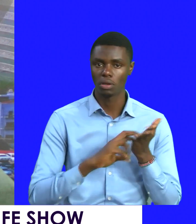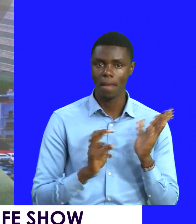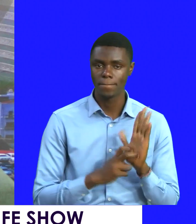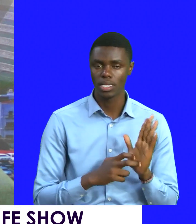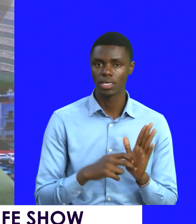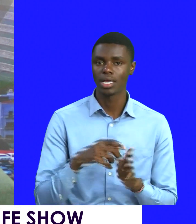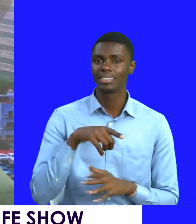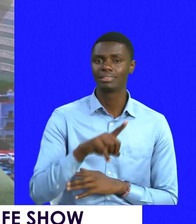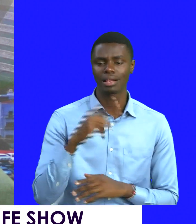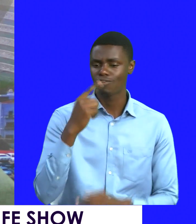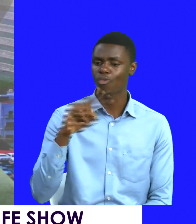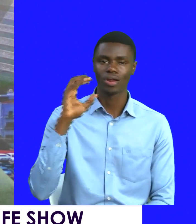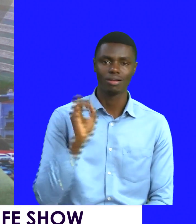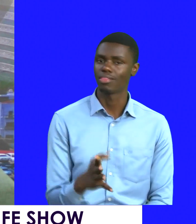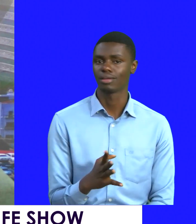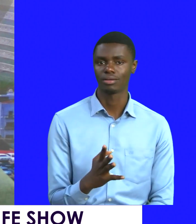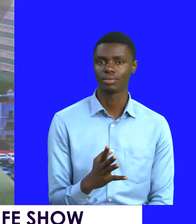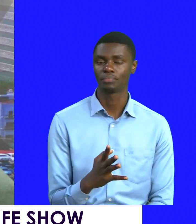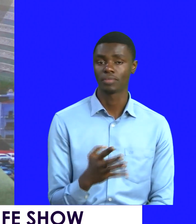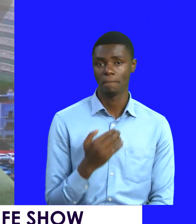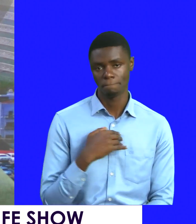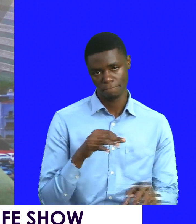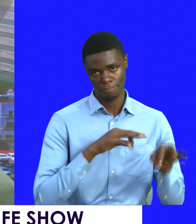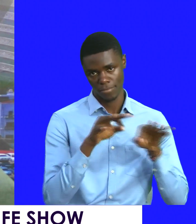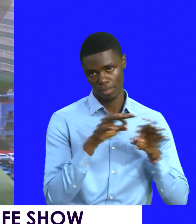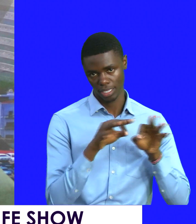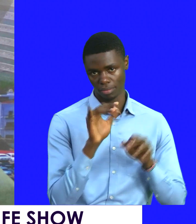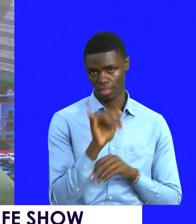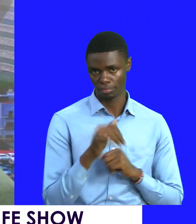not correct. Let me explain it.